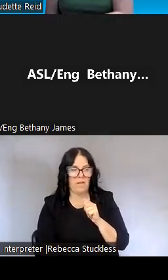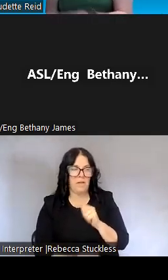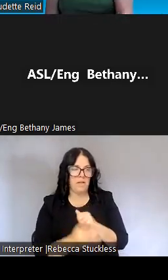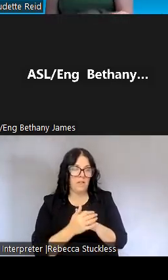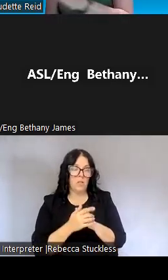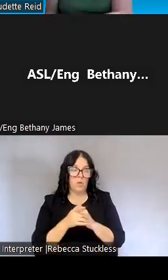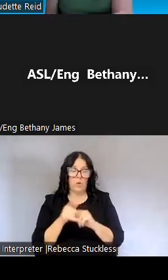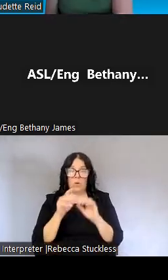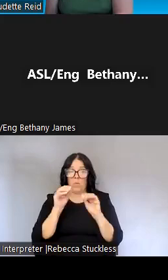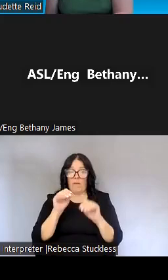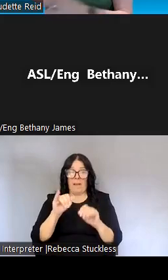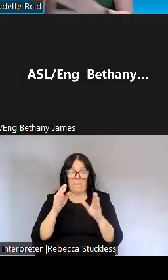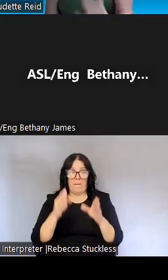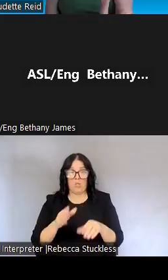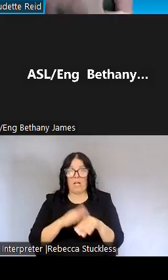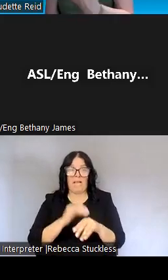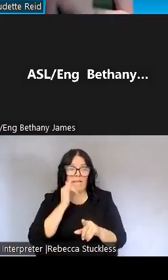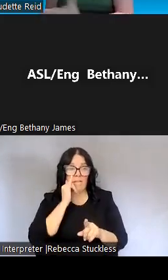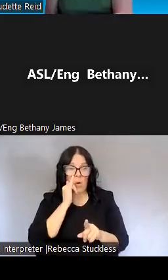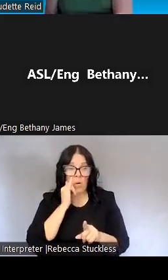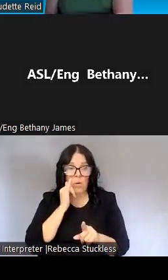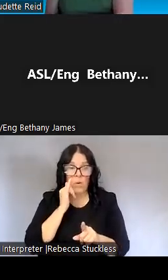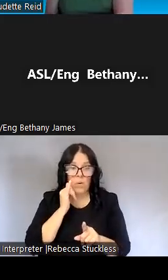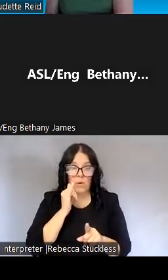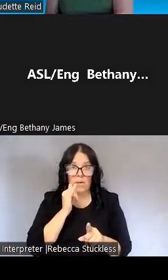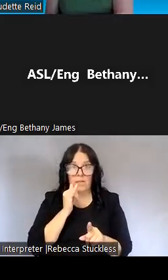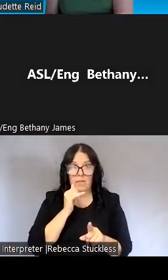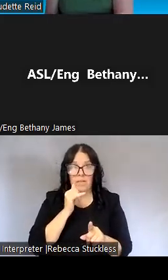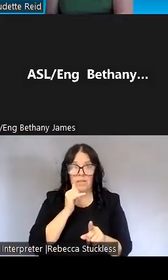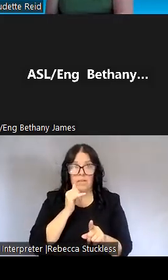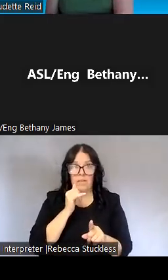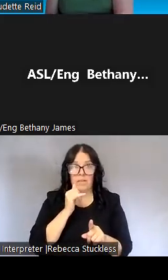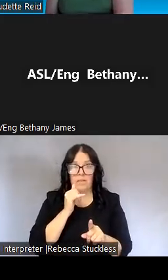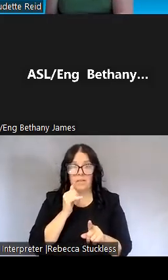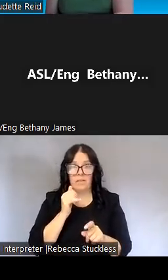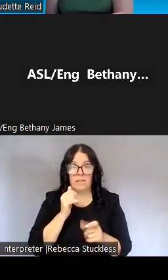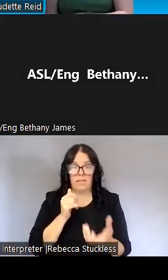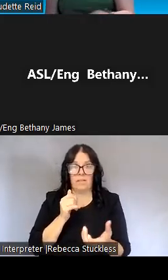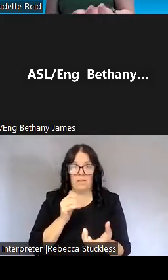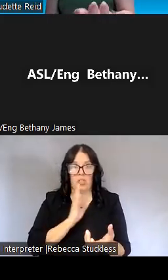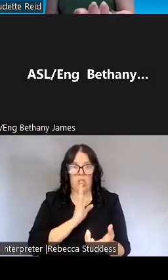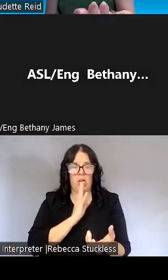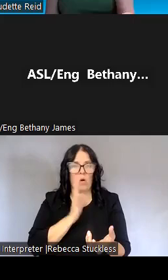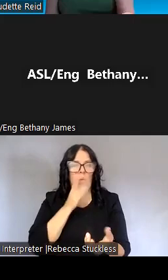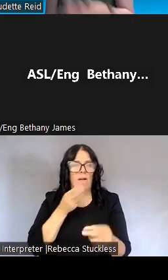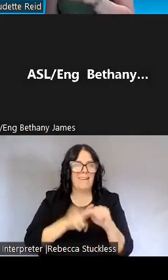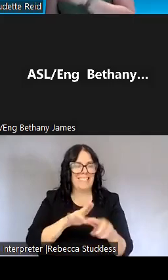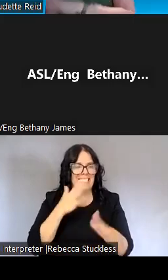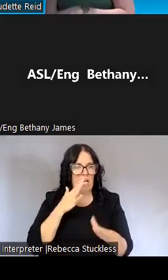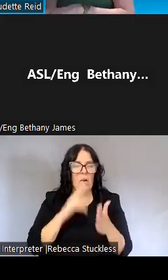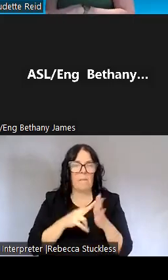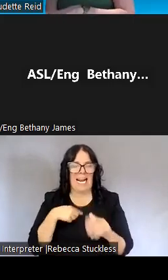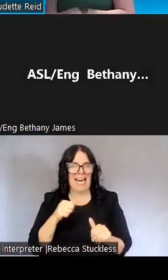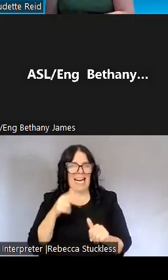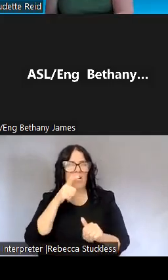phone in front of the person that you're talking to, and it will boost their conversation, helping you distinguish their speech from